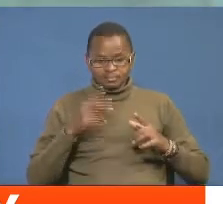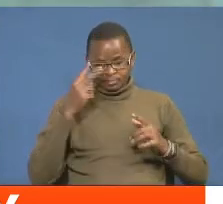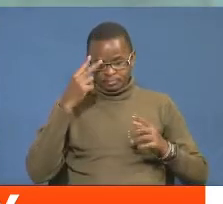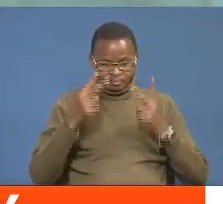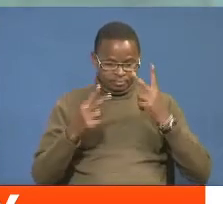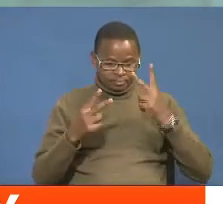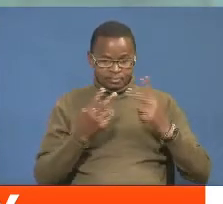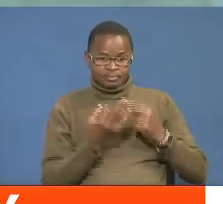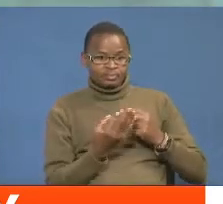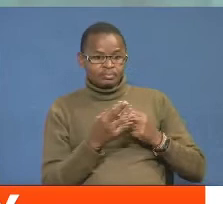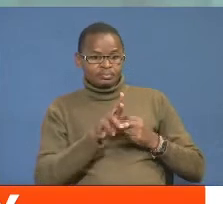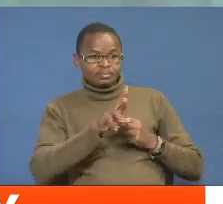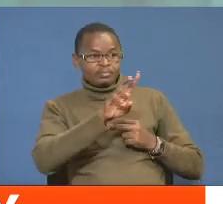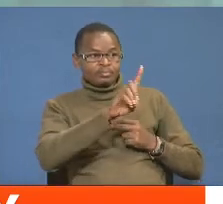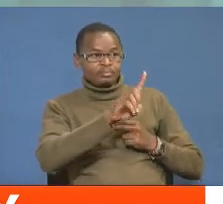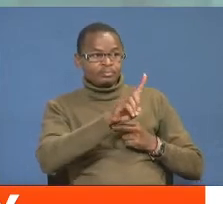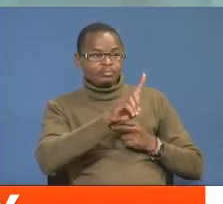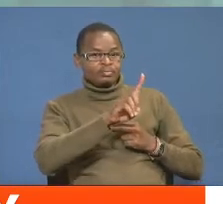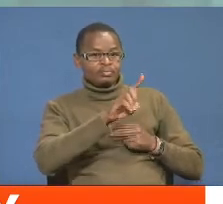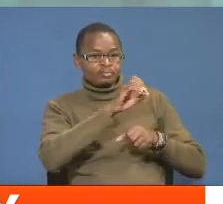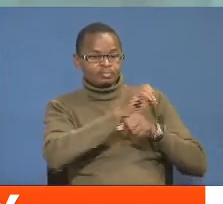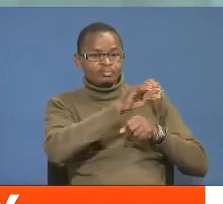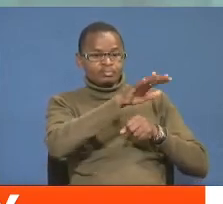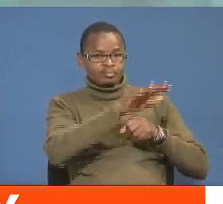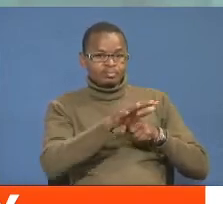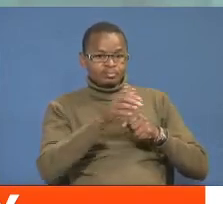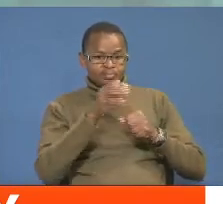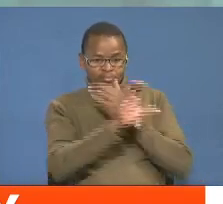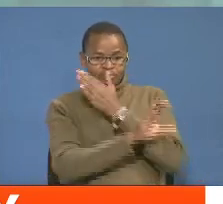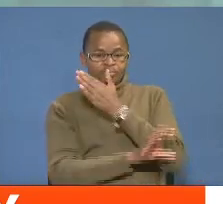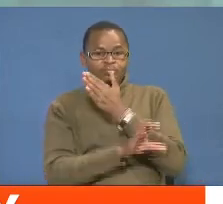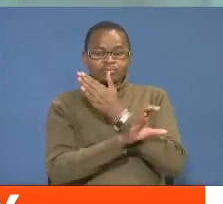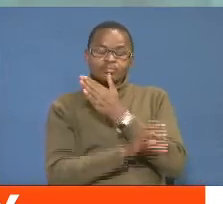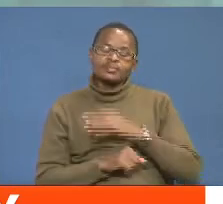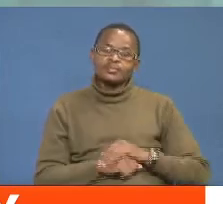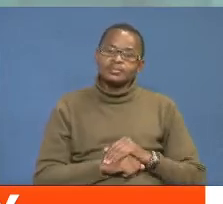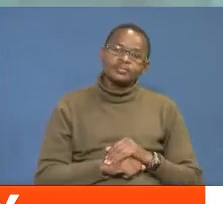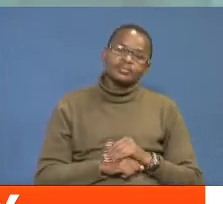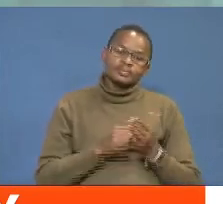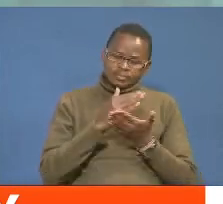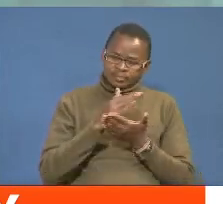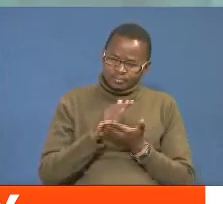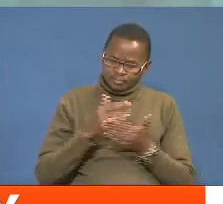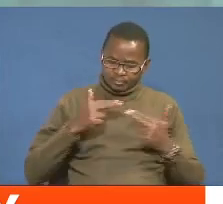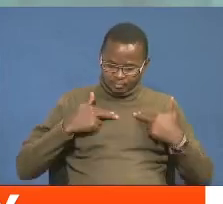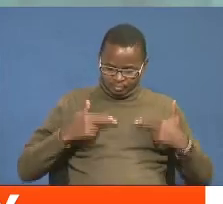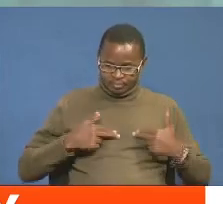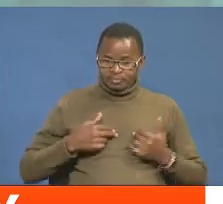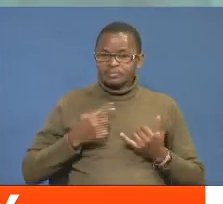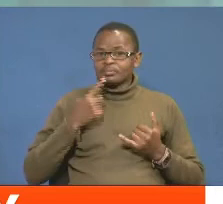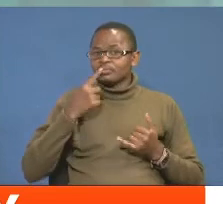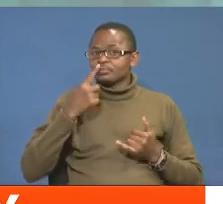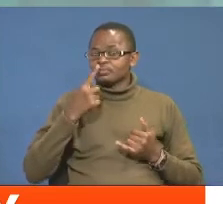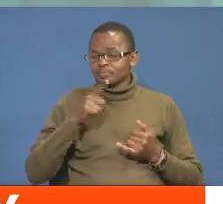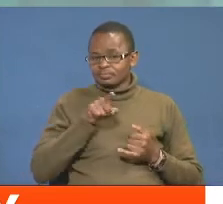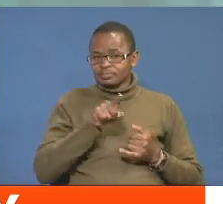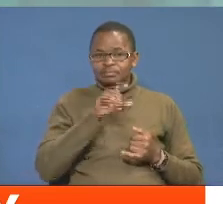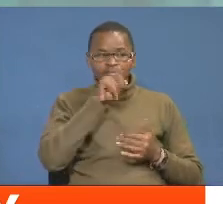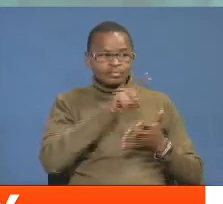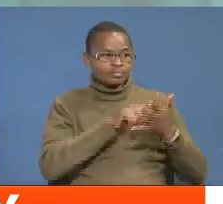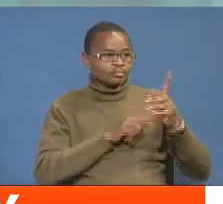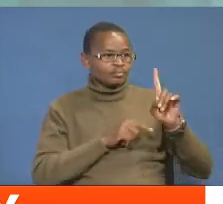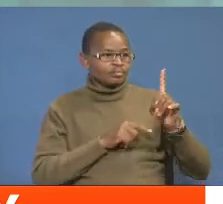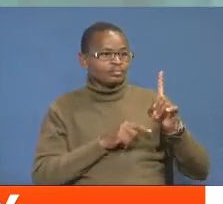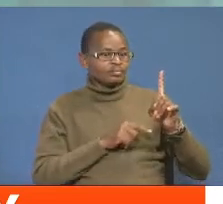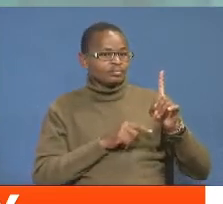the issue of the third wave of coronavirus here in the country. Some of the health experts have said that this is one